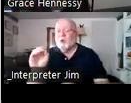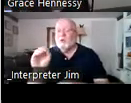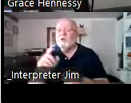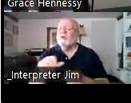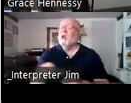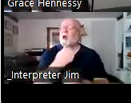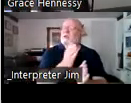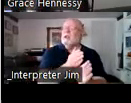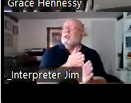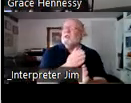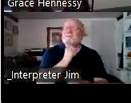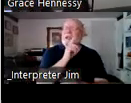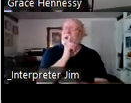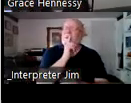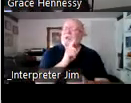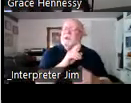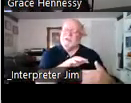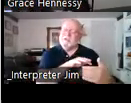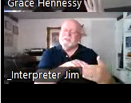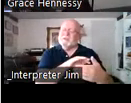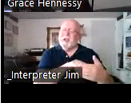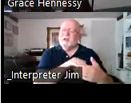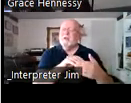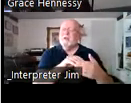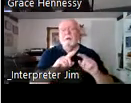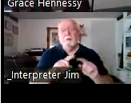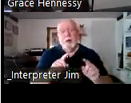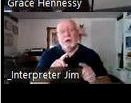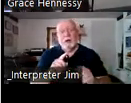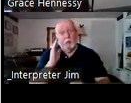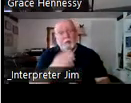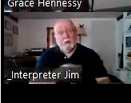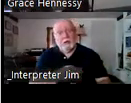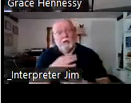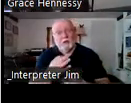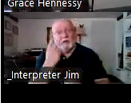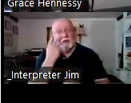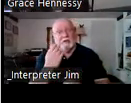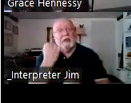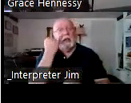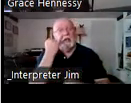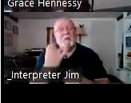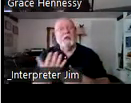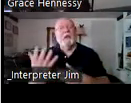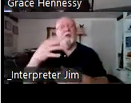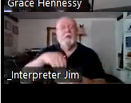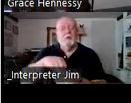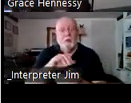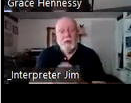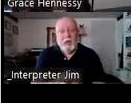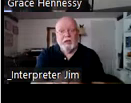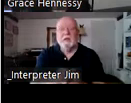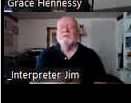not looked at in this particular study, but it would be interesting to see how that overlay comes in as